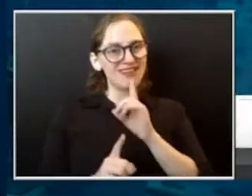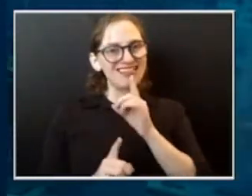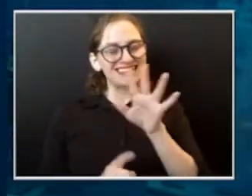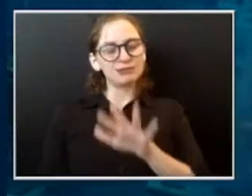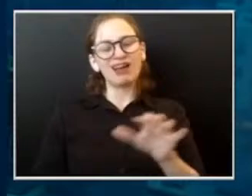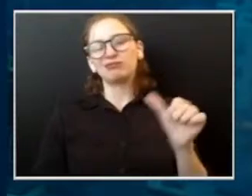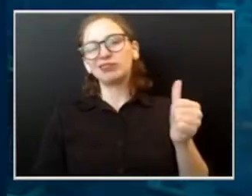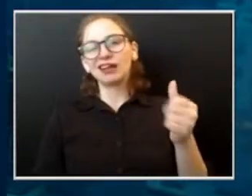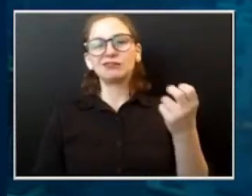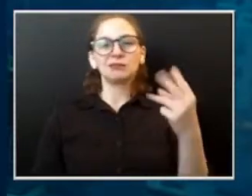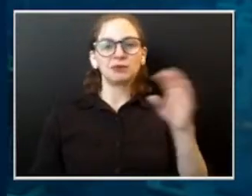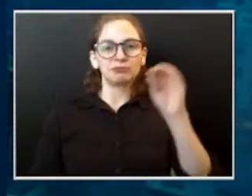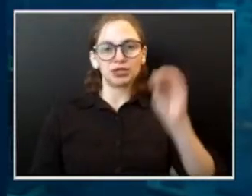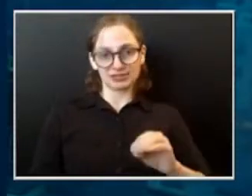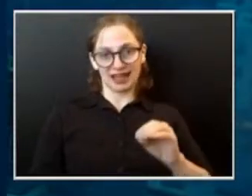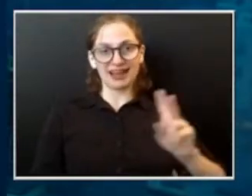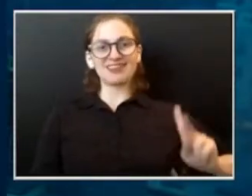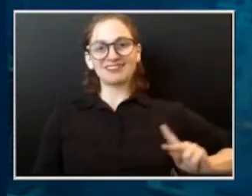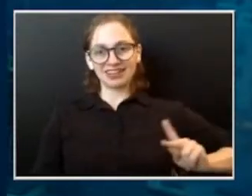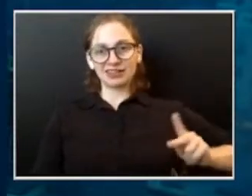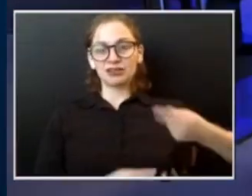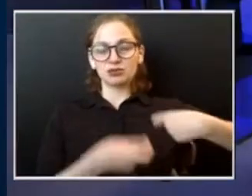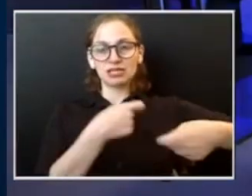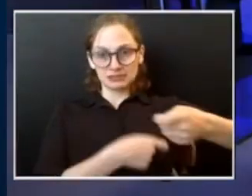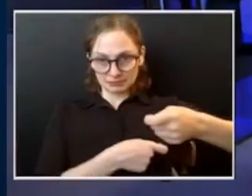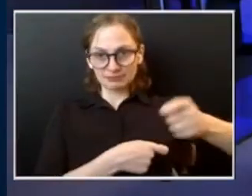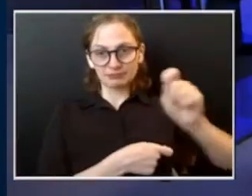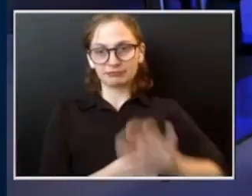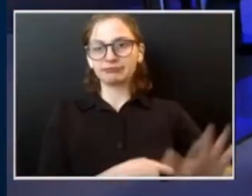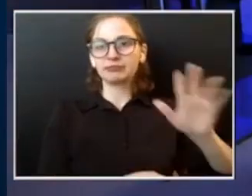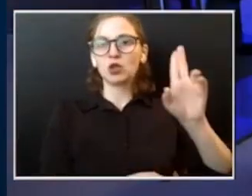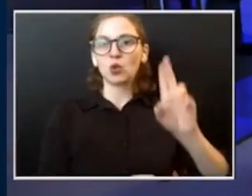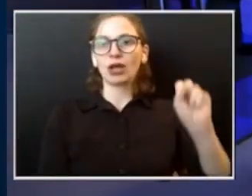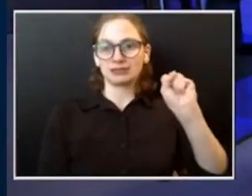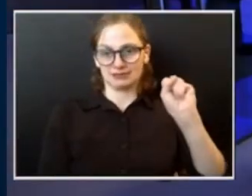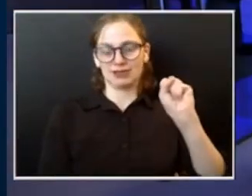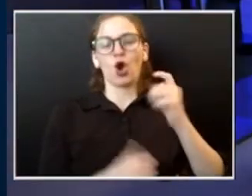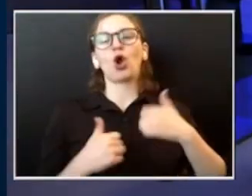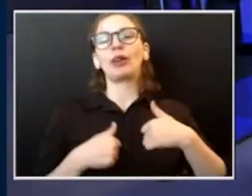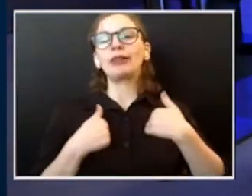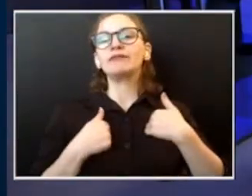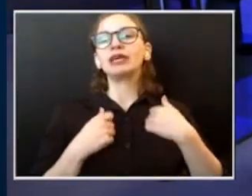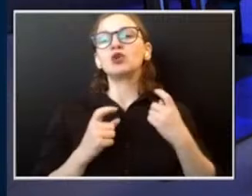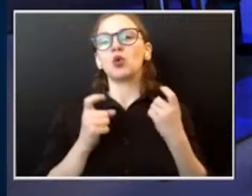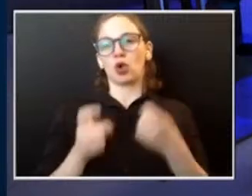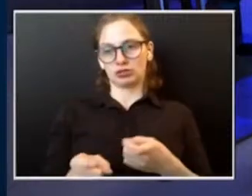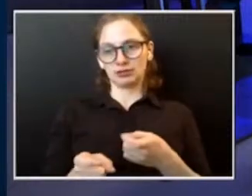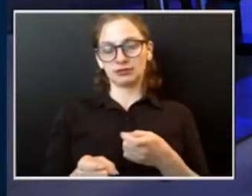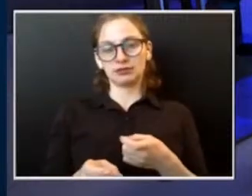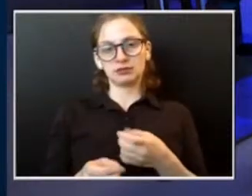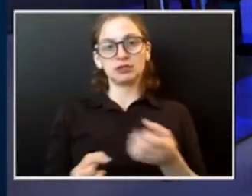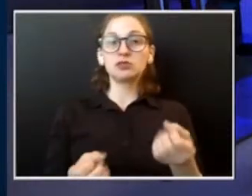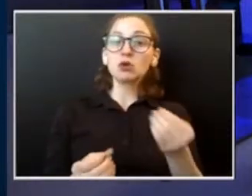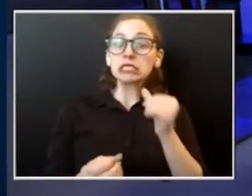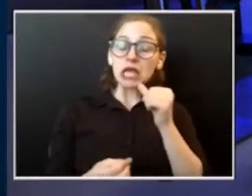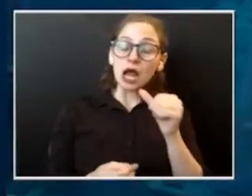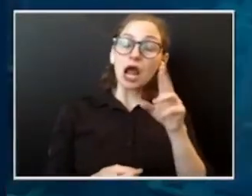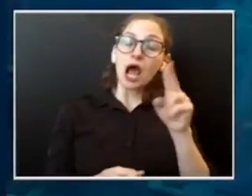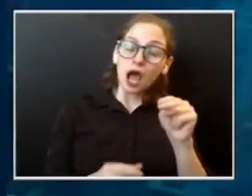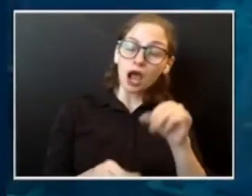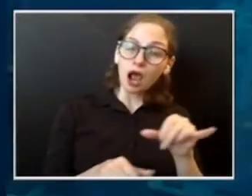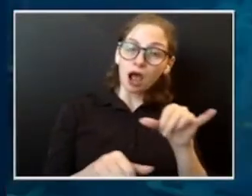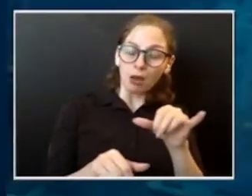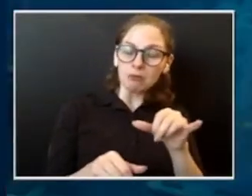kidney transplants across the United States are living donors. So it's not uncommon, not the most common. Is it tough to find a match? It sometimes